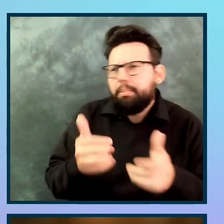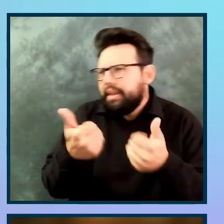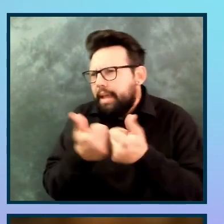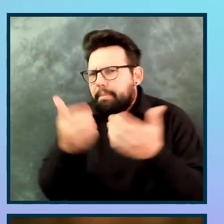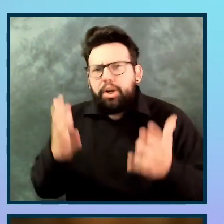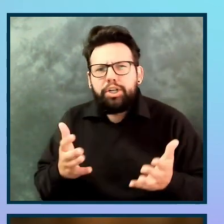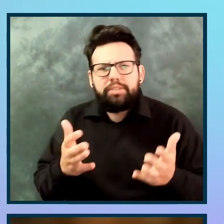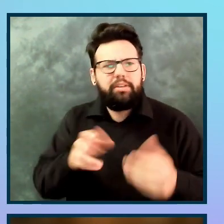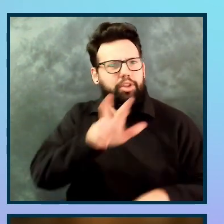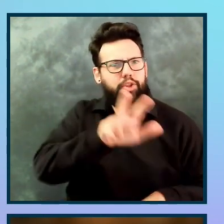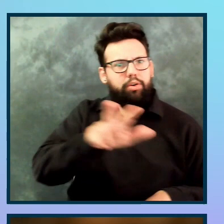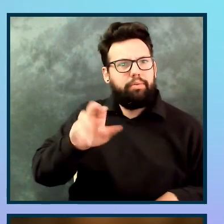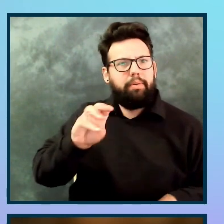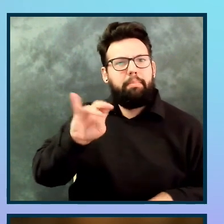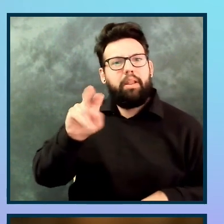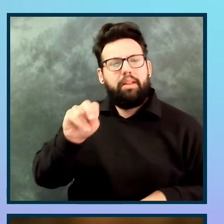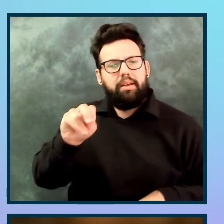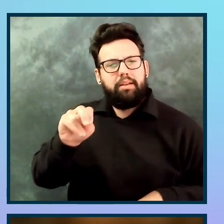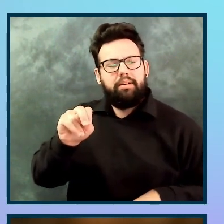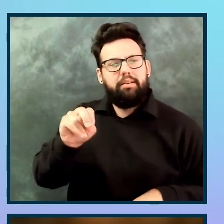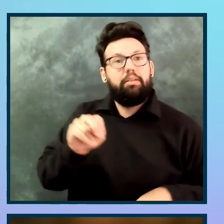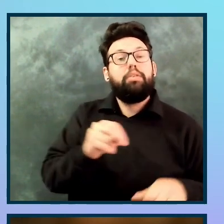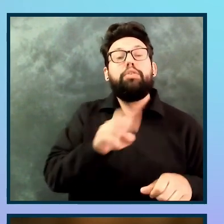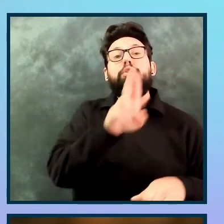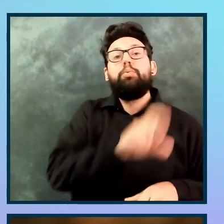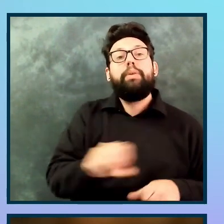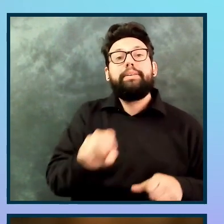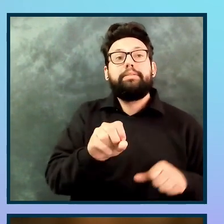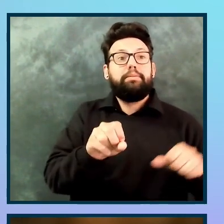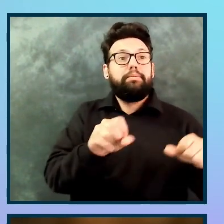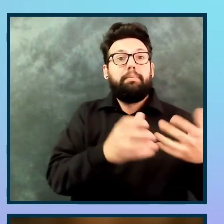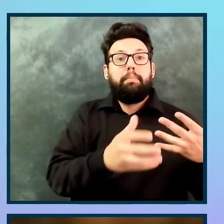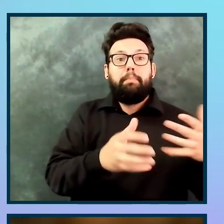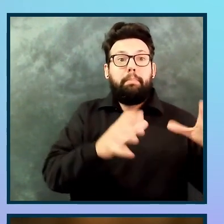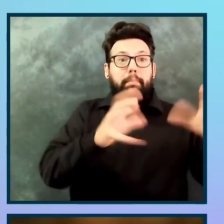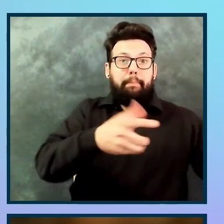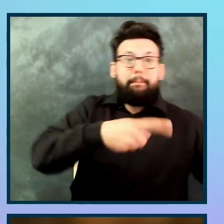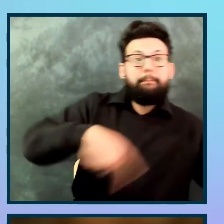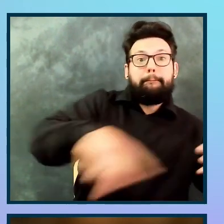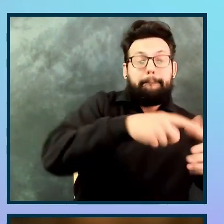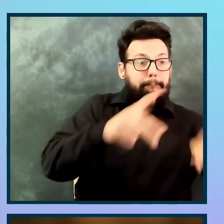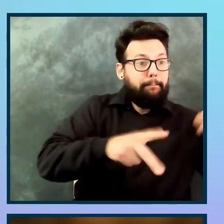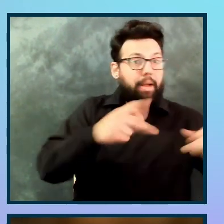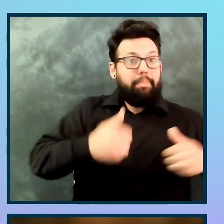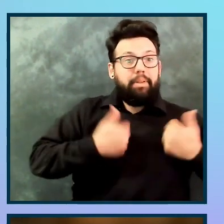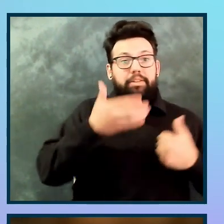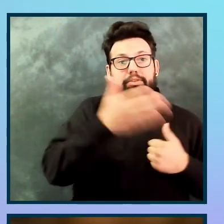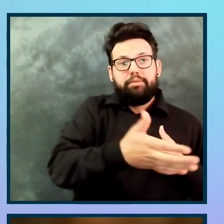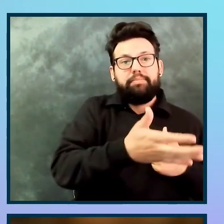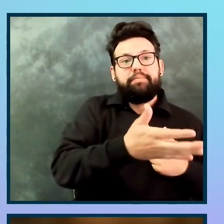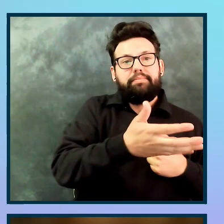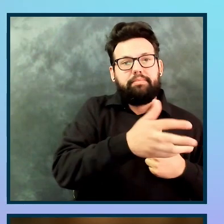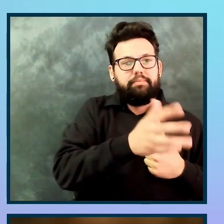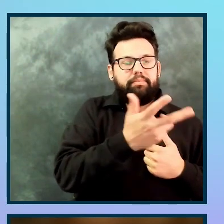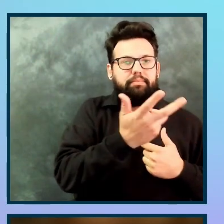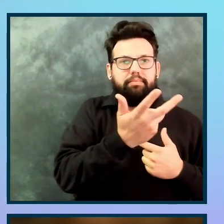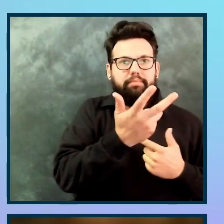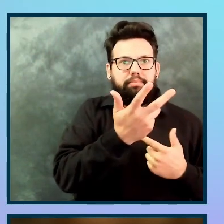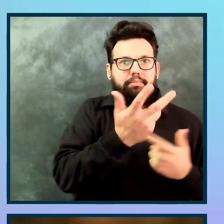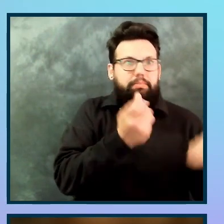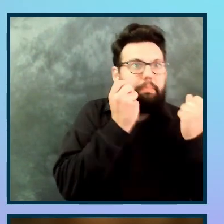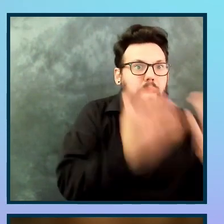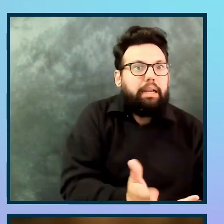aware of the US population, which is about 330 million, that's about 10% of the US population. And